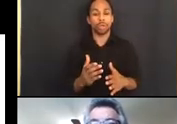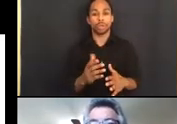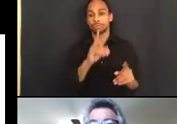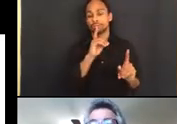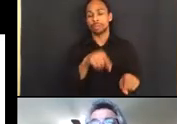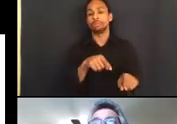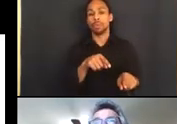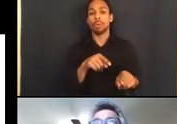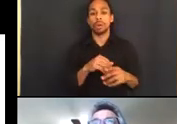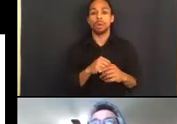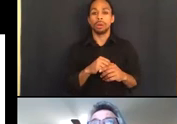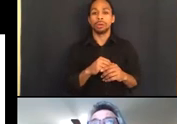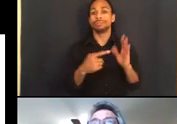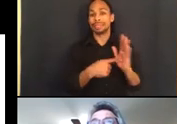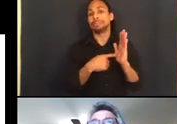workers, guest workers,